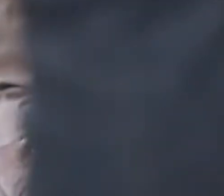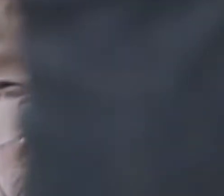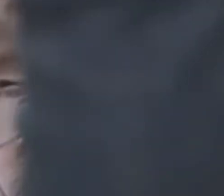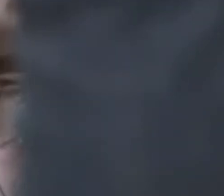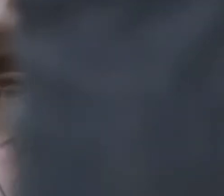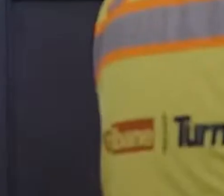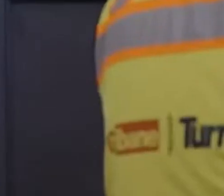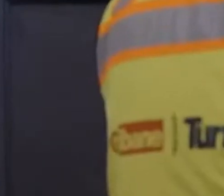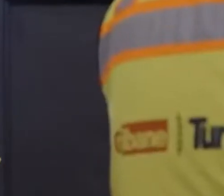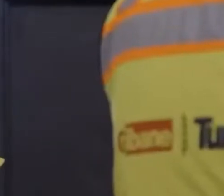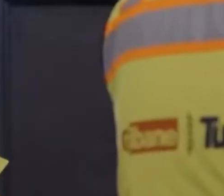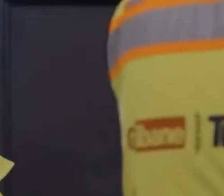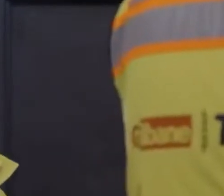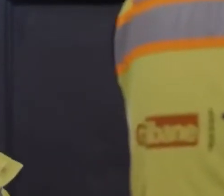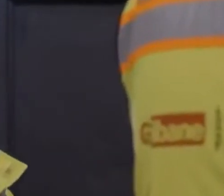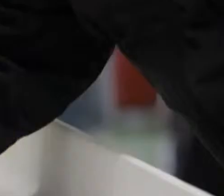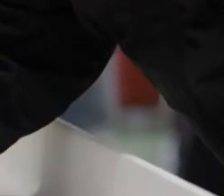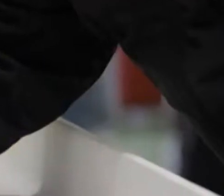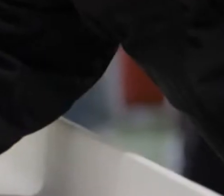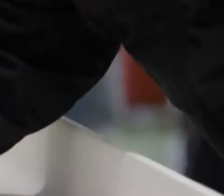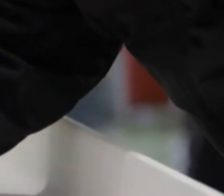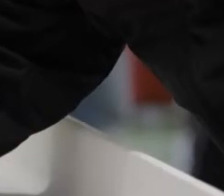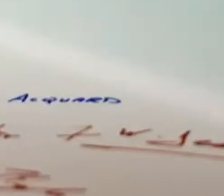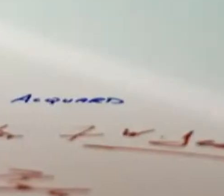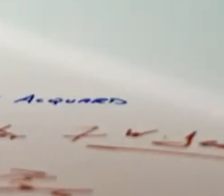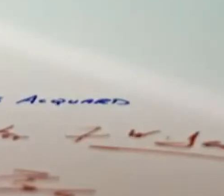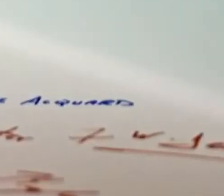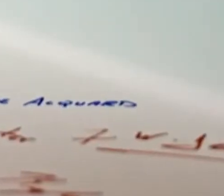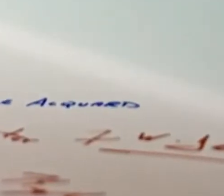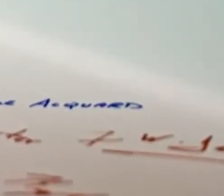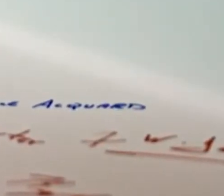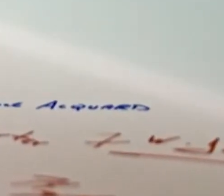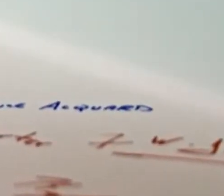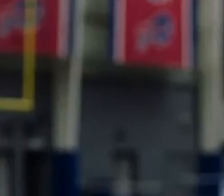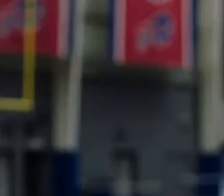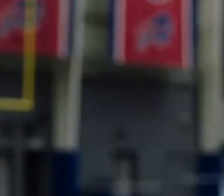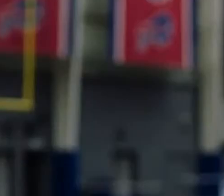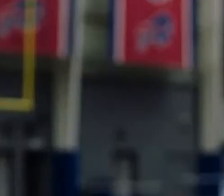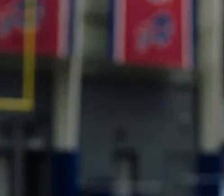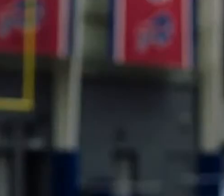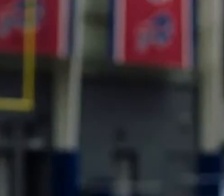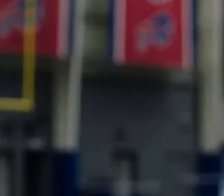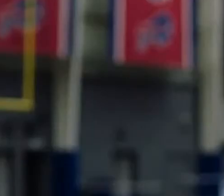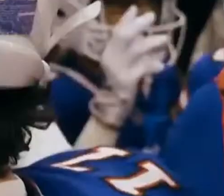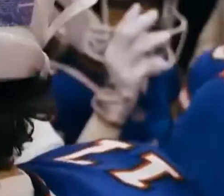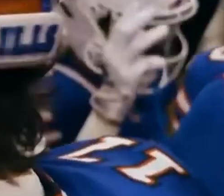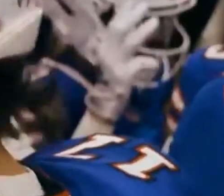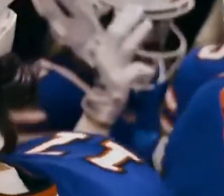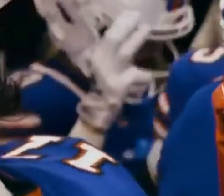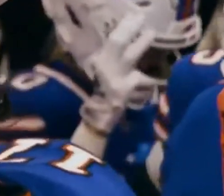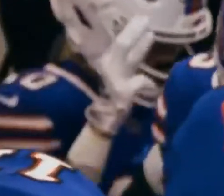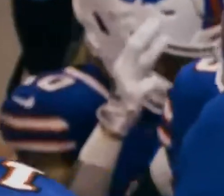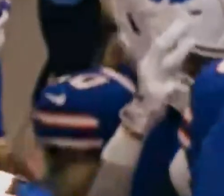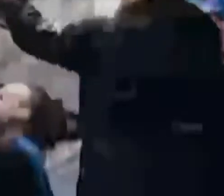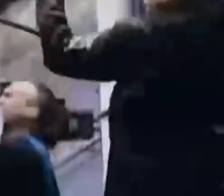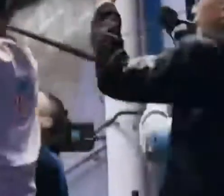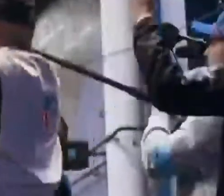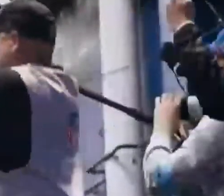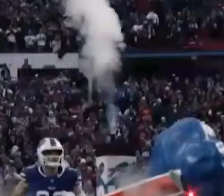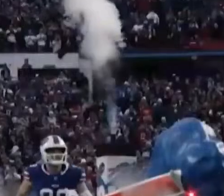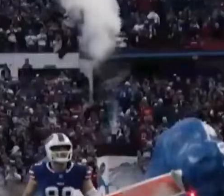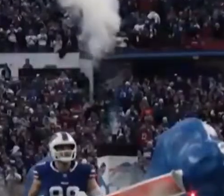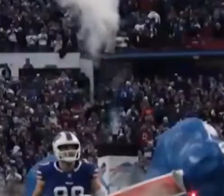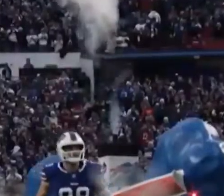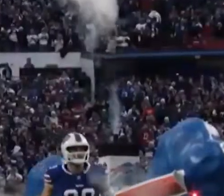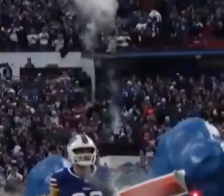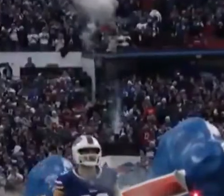It's a big ceremony, celebrate the ironworker. We know what they mean to this project. It can't be done without them. It's not a ton different than what our